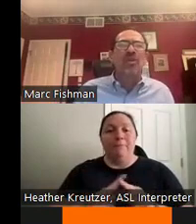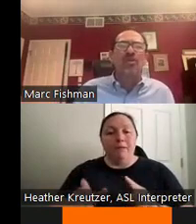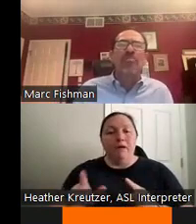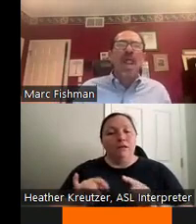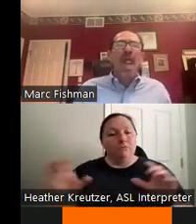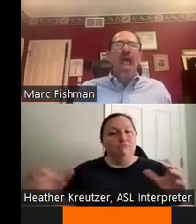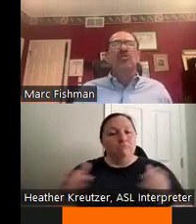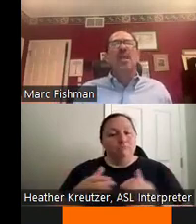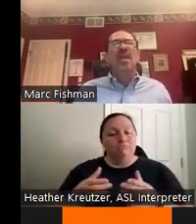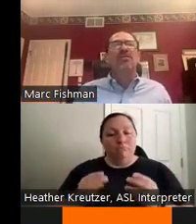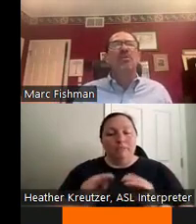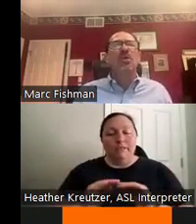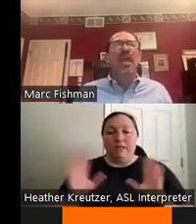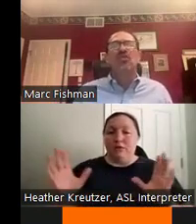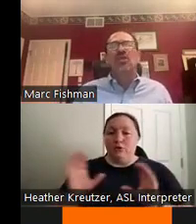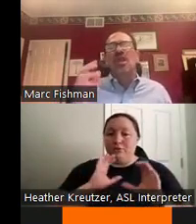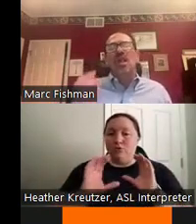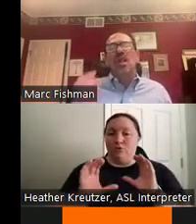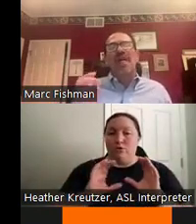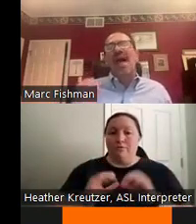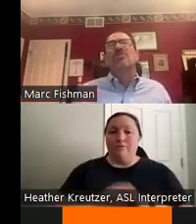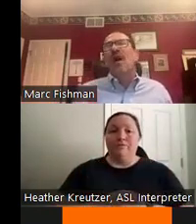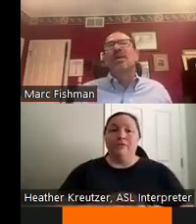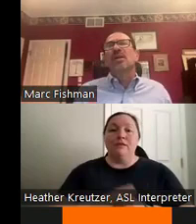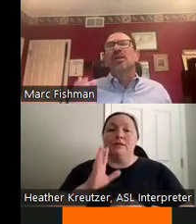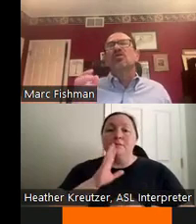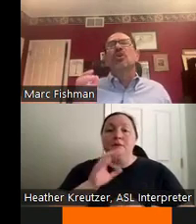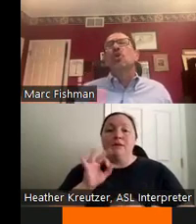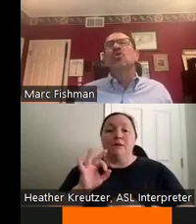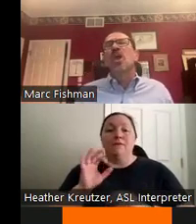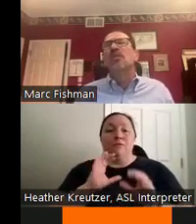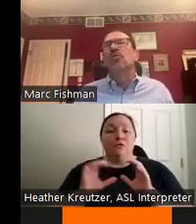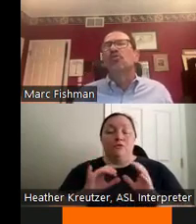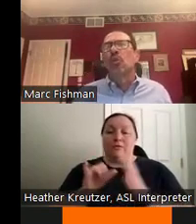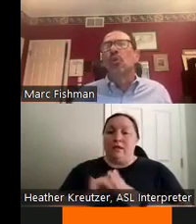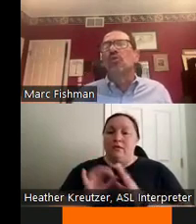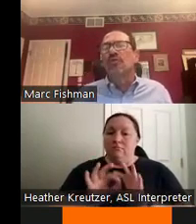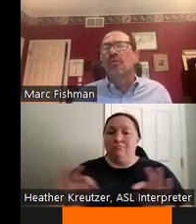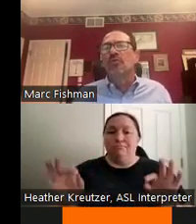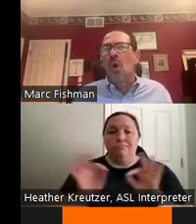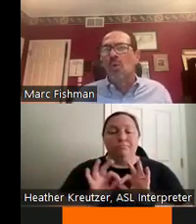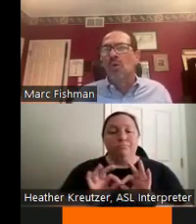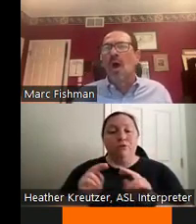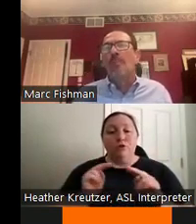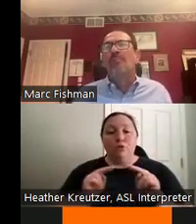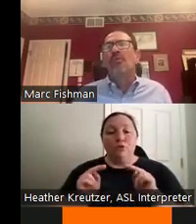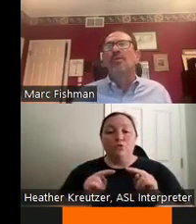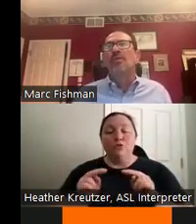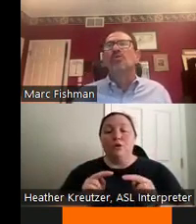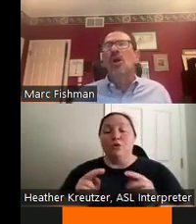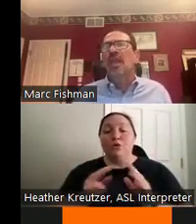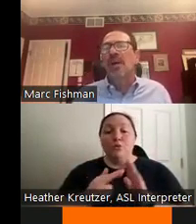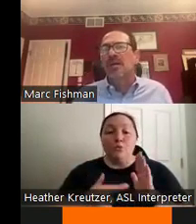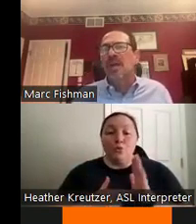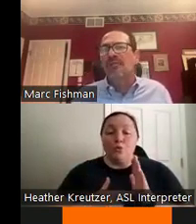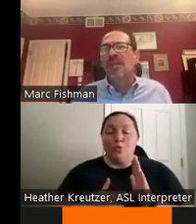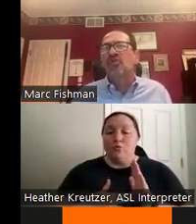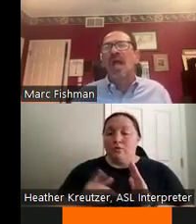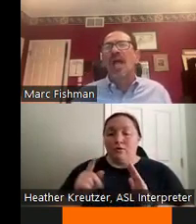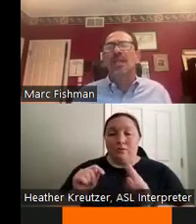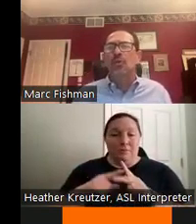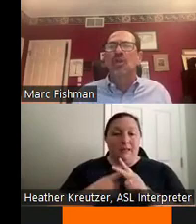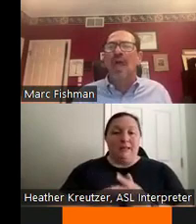transparent communication. And speaking of communication, that's vital. It's negotiating the rules of the road up front, talking